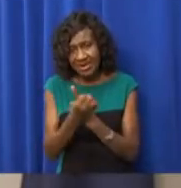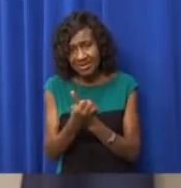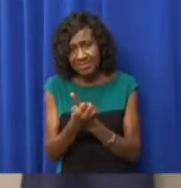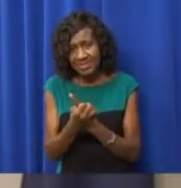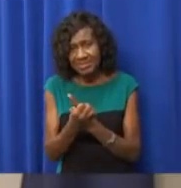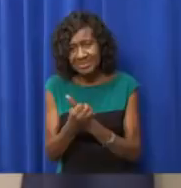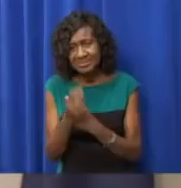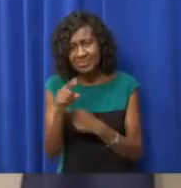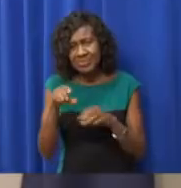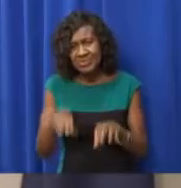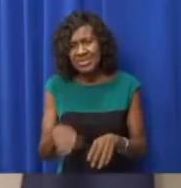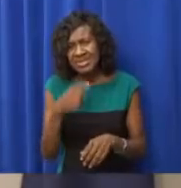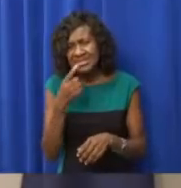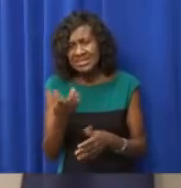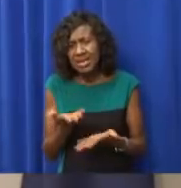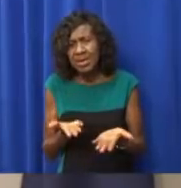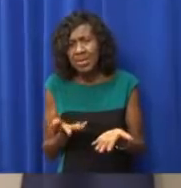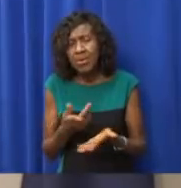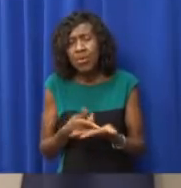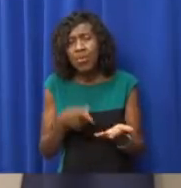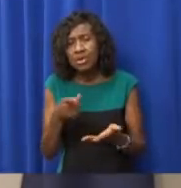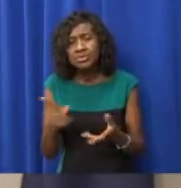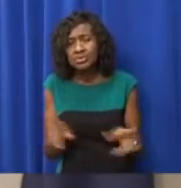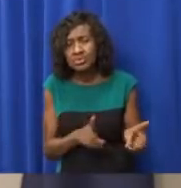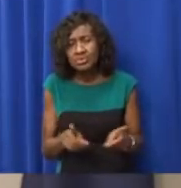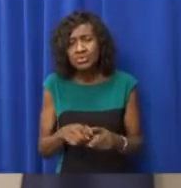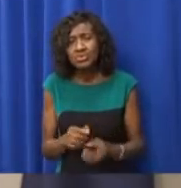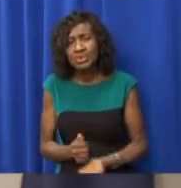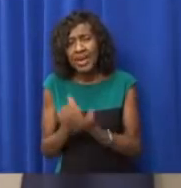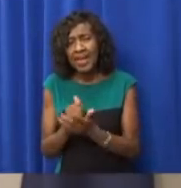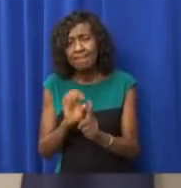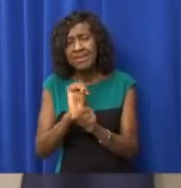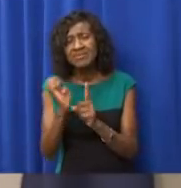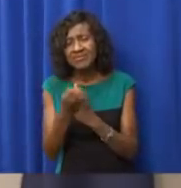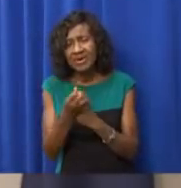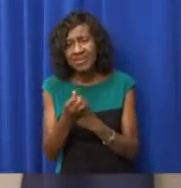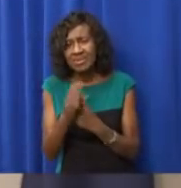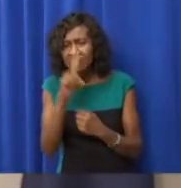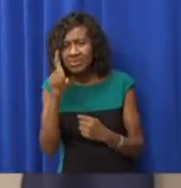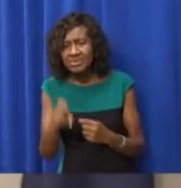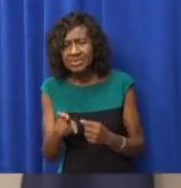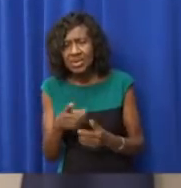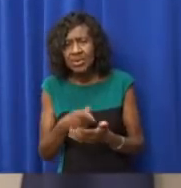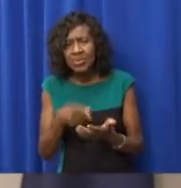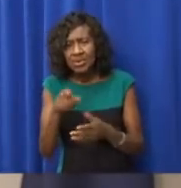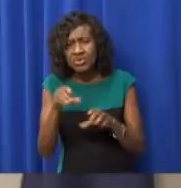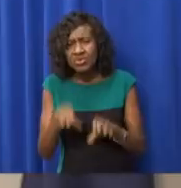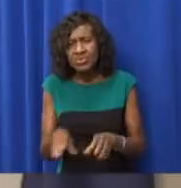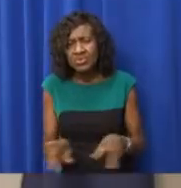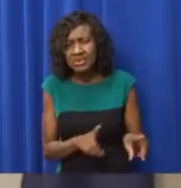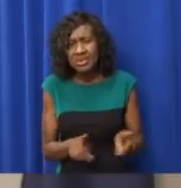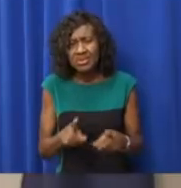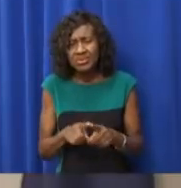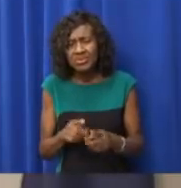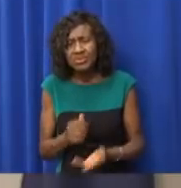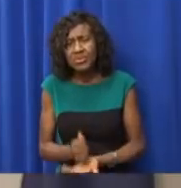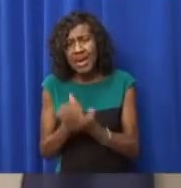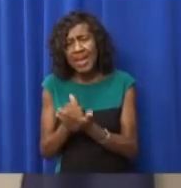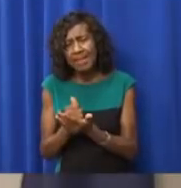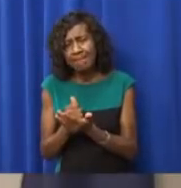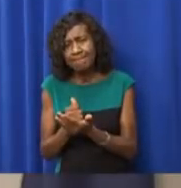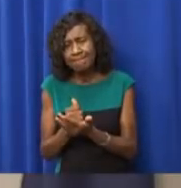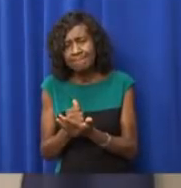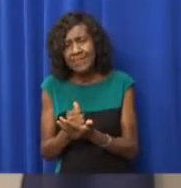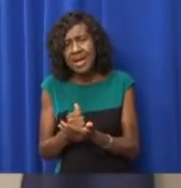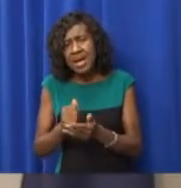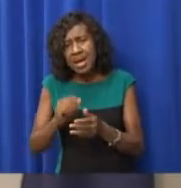our environment better? What can we do to continue to keep nature in a constant space of regrowth?